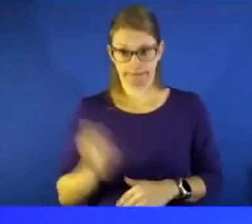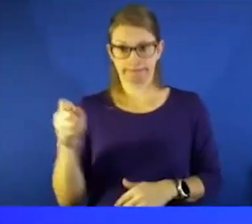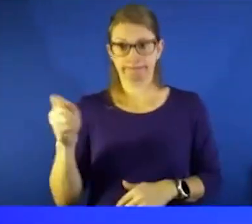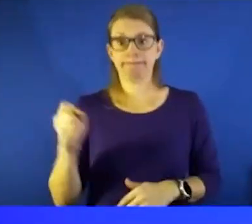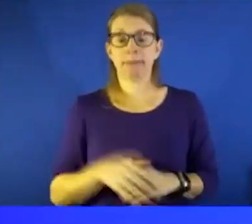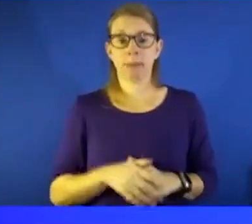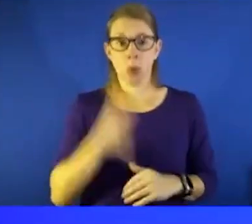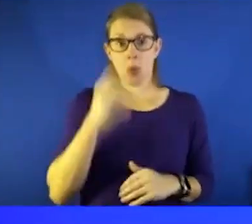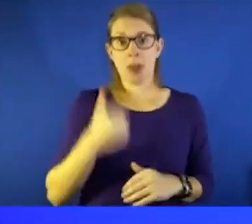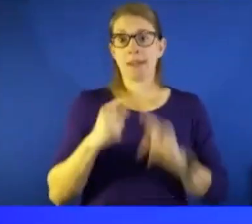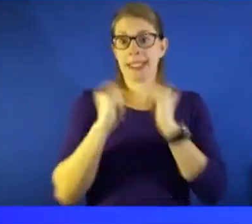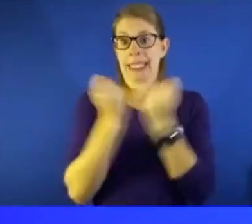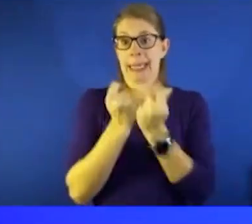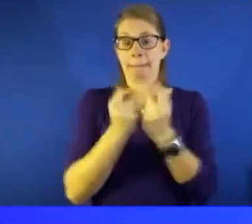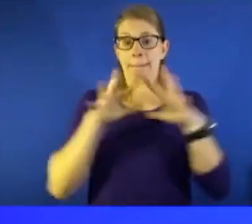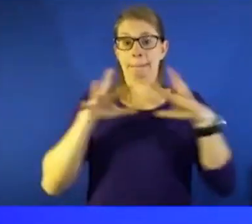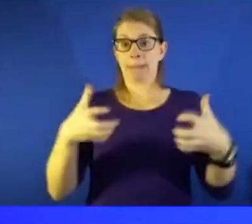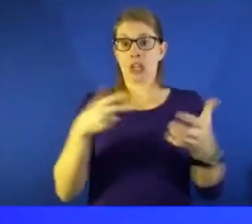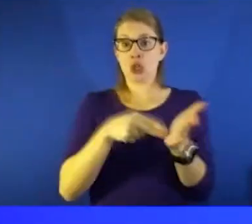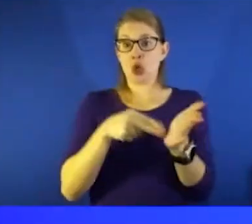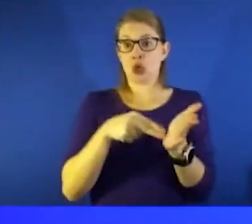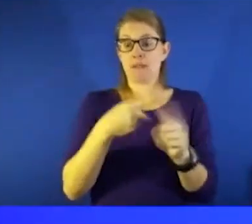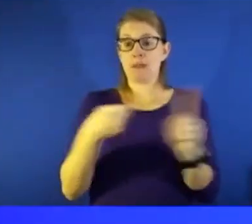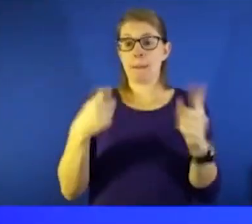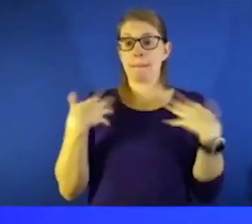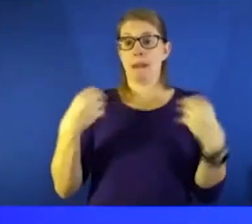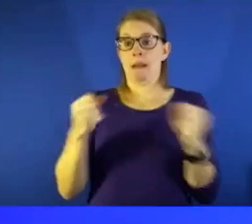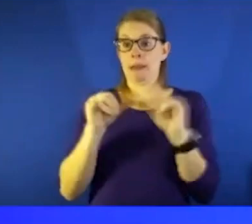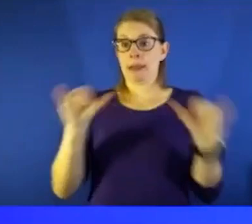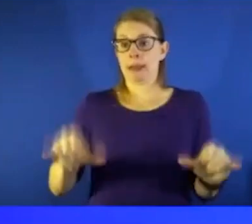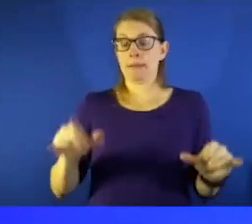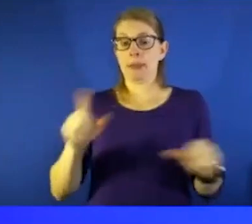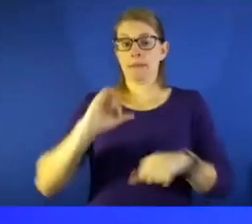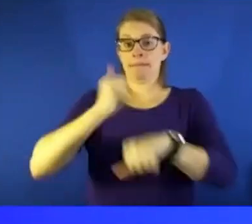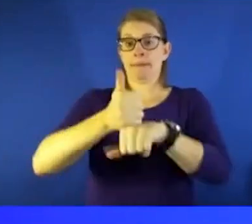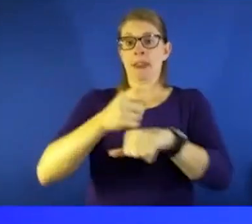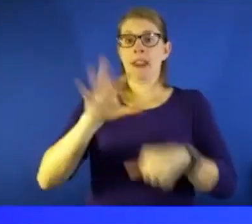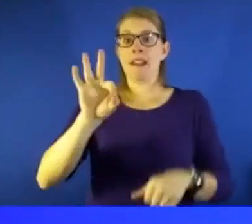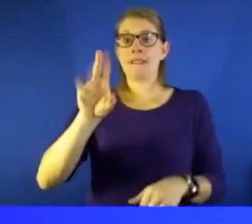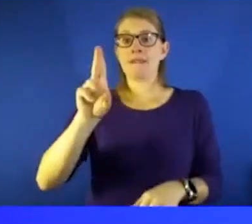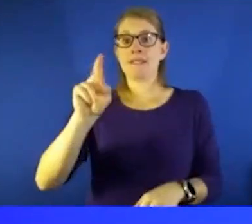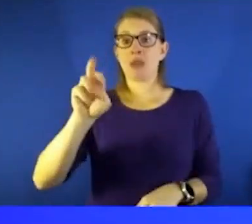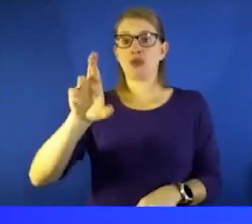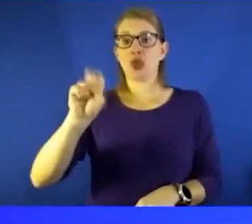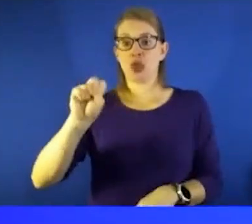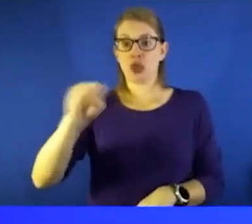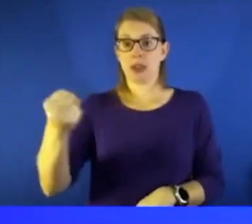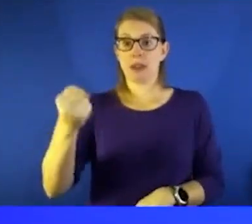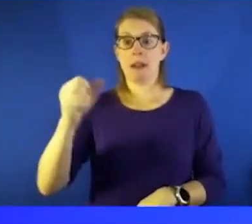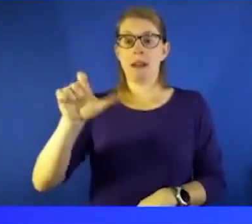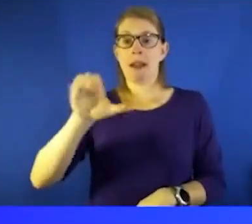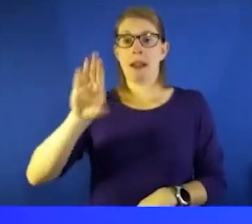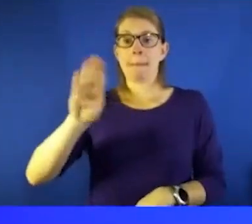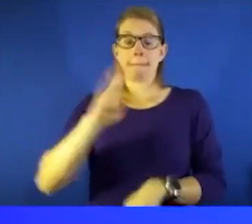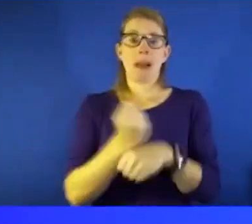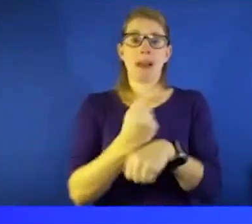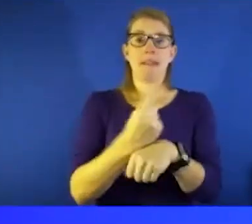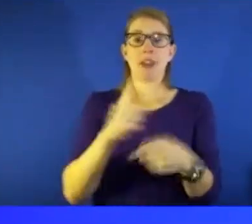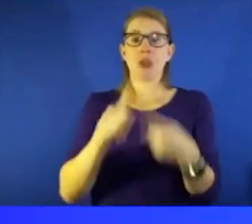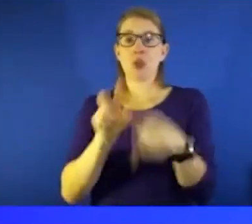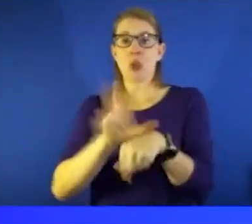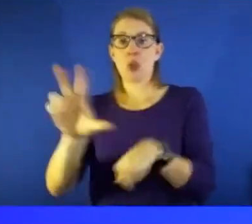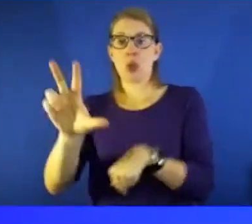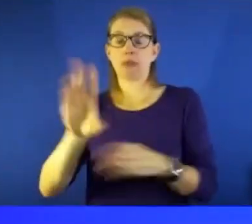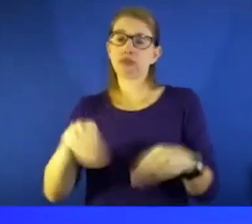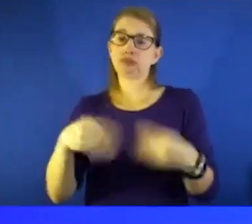team of nurses from the health system out at the Founders Club this Sunday from 11 to 3 giving vaccines.